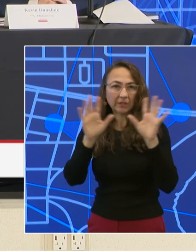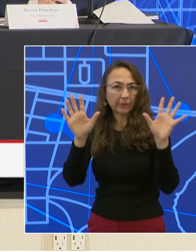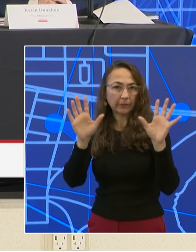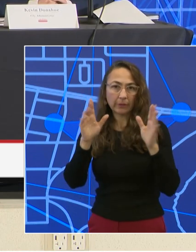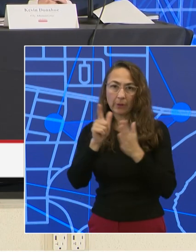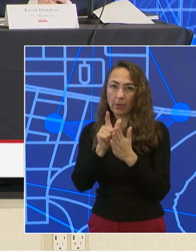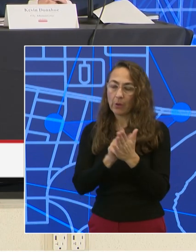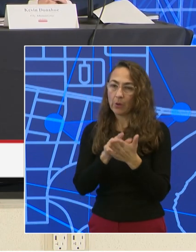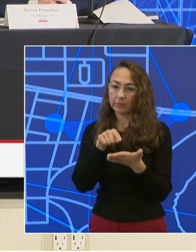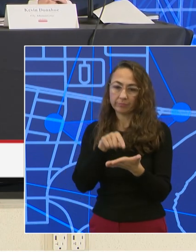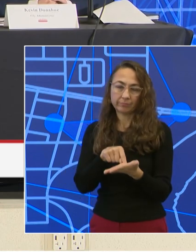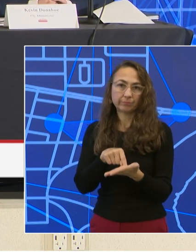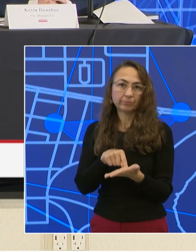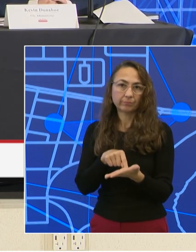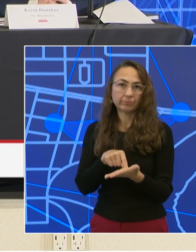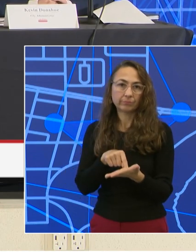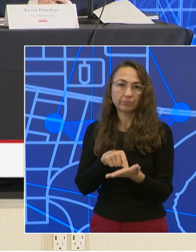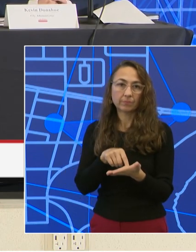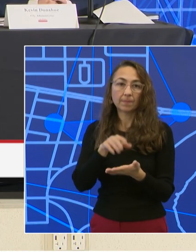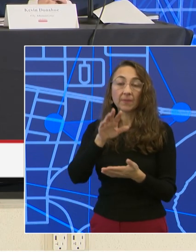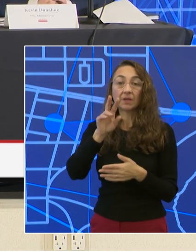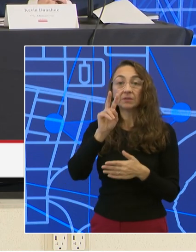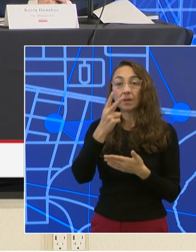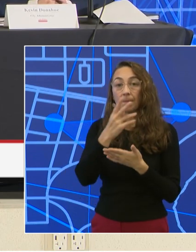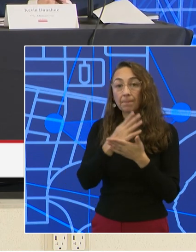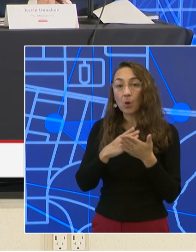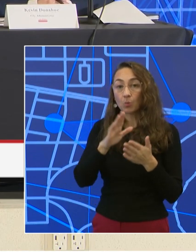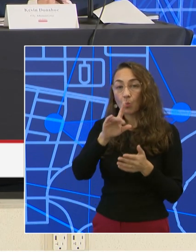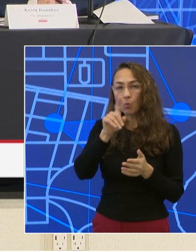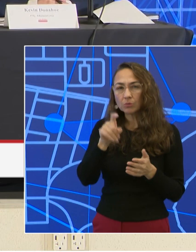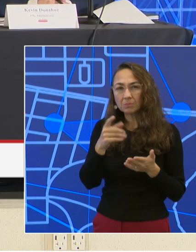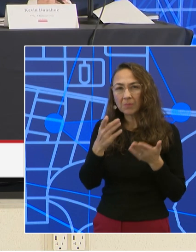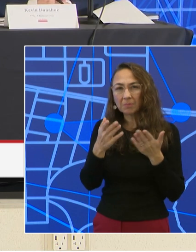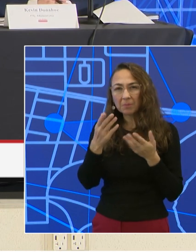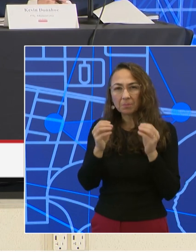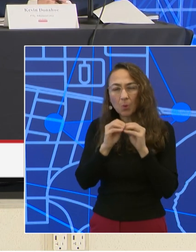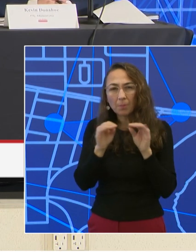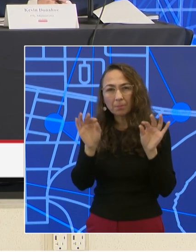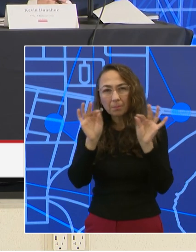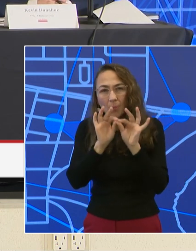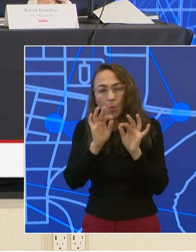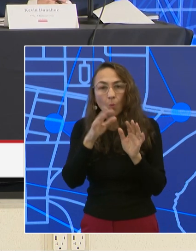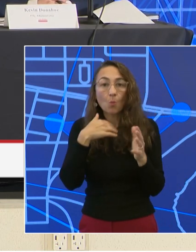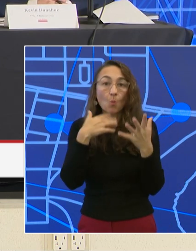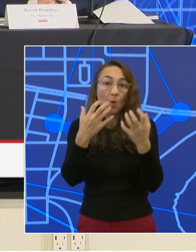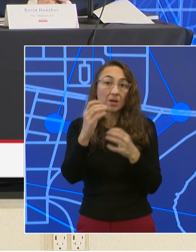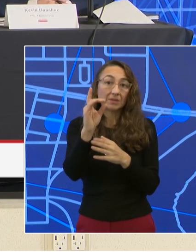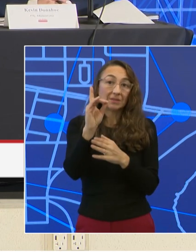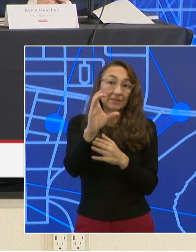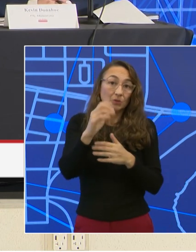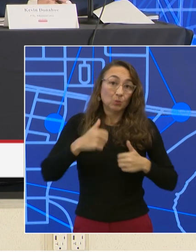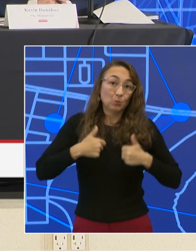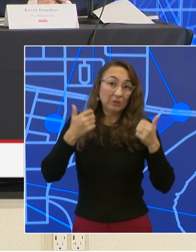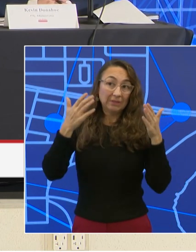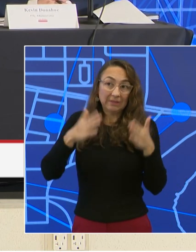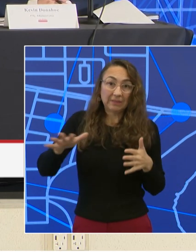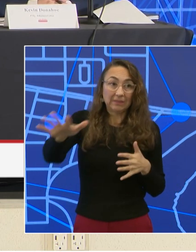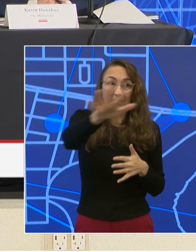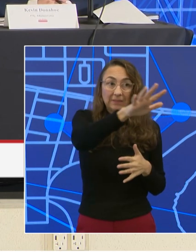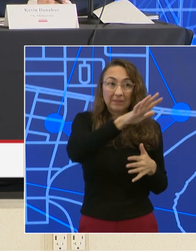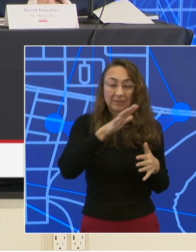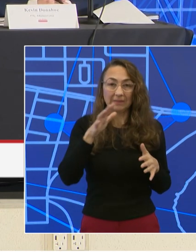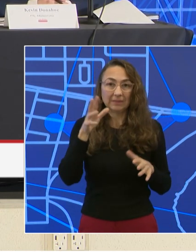But the second part of your question, and maybe more importantly, I want DC residents to hear this. And I know that you